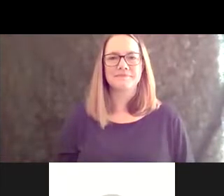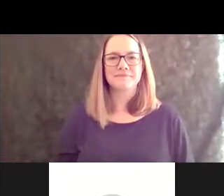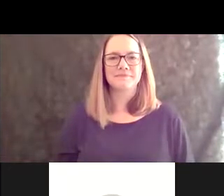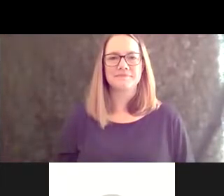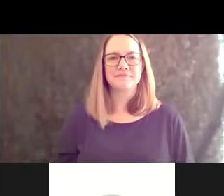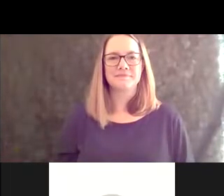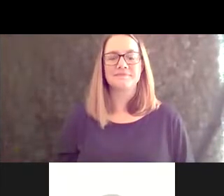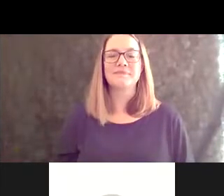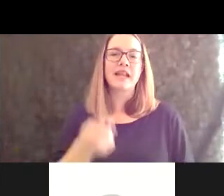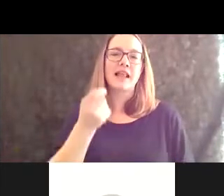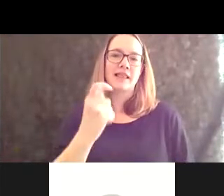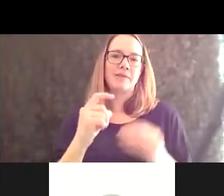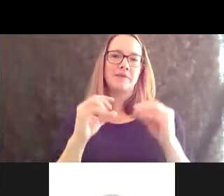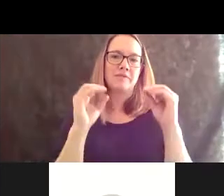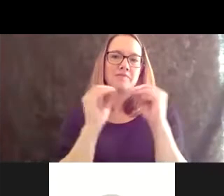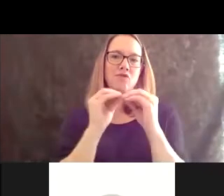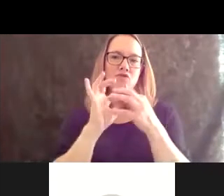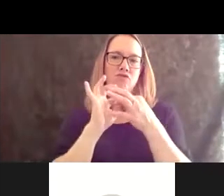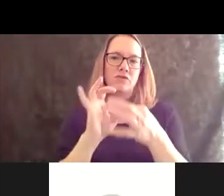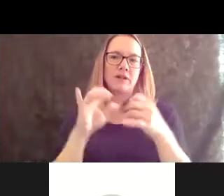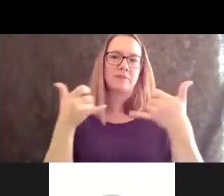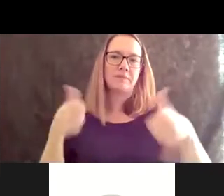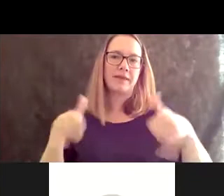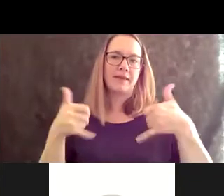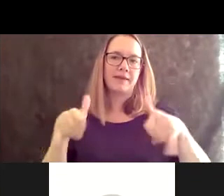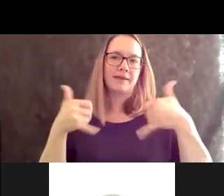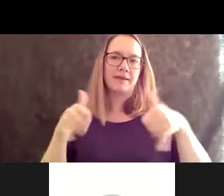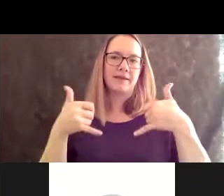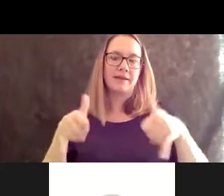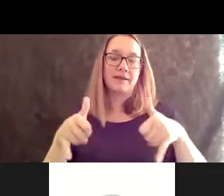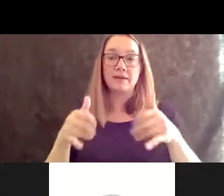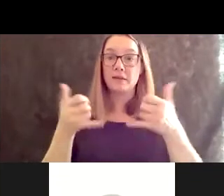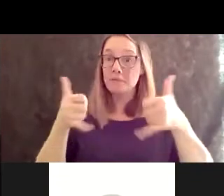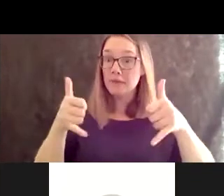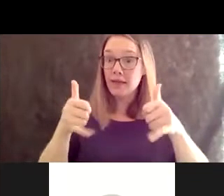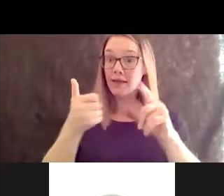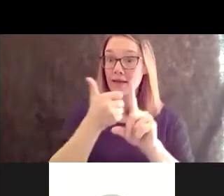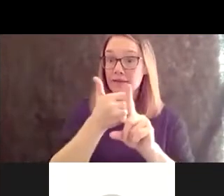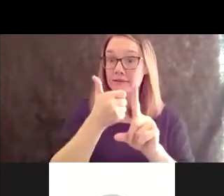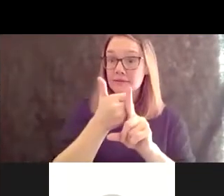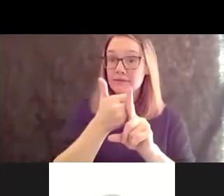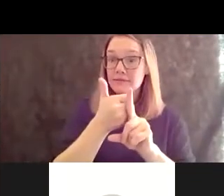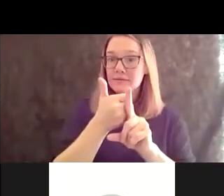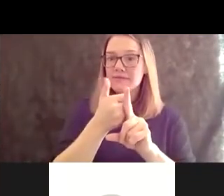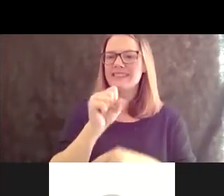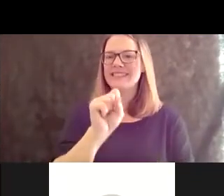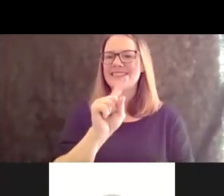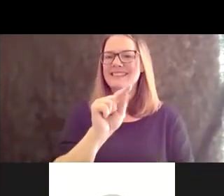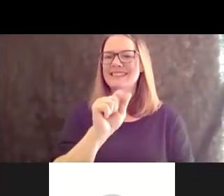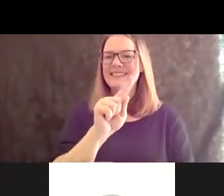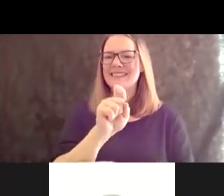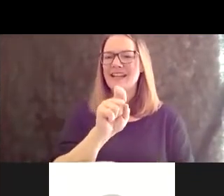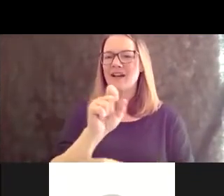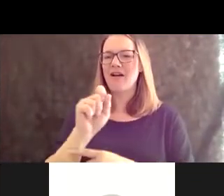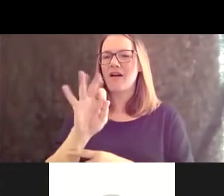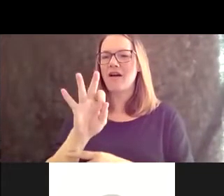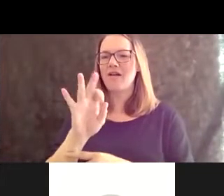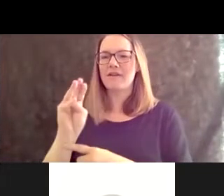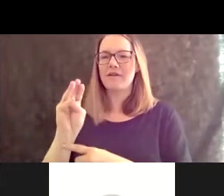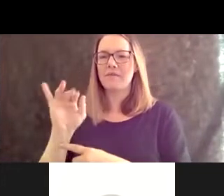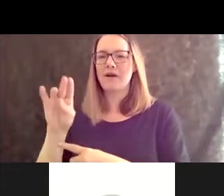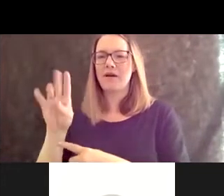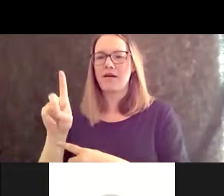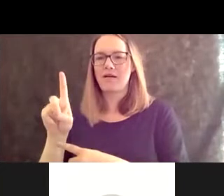So a little bit more about play. Play is a state of mind. When we're playing, we are